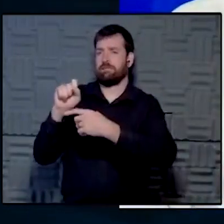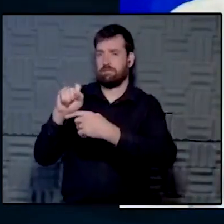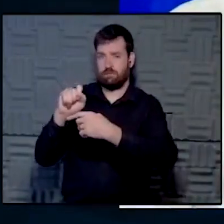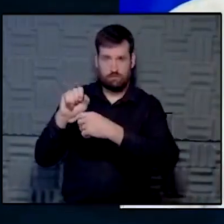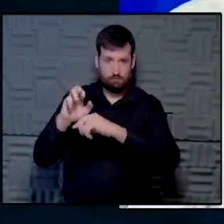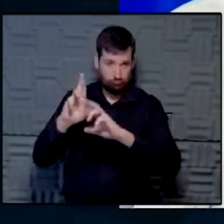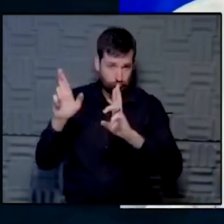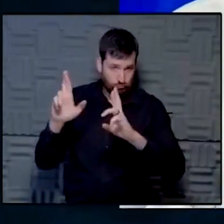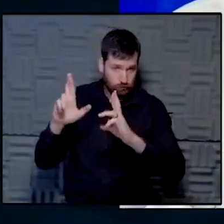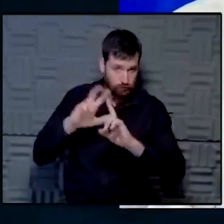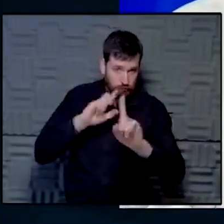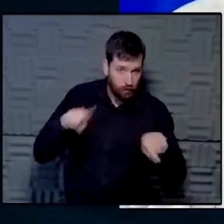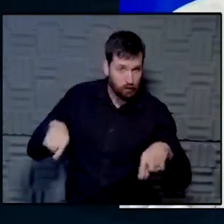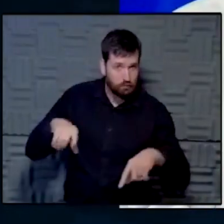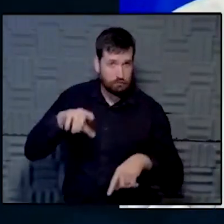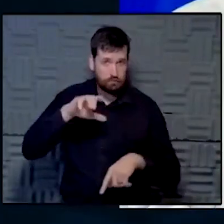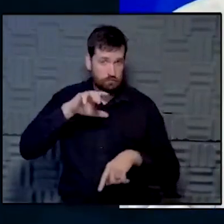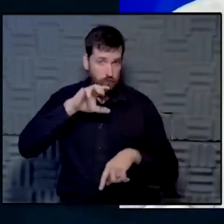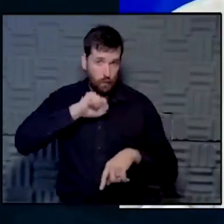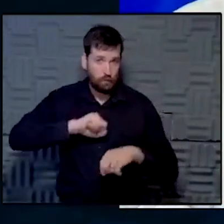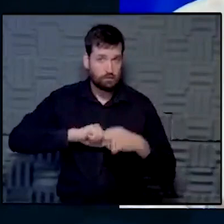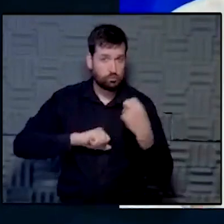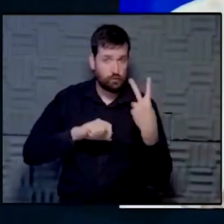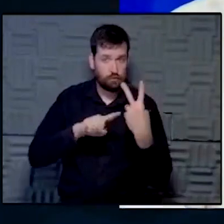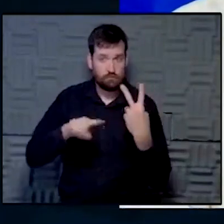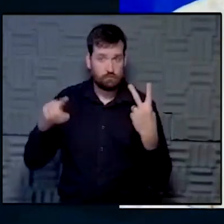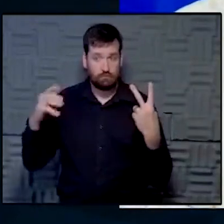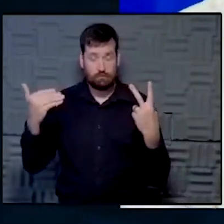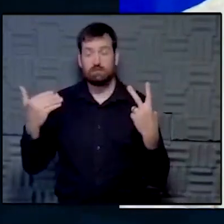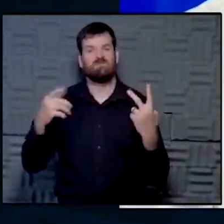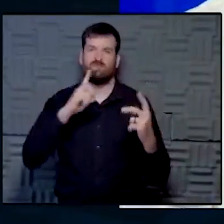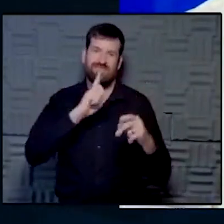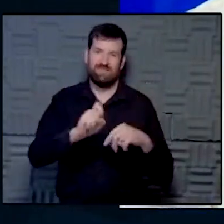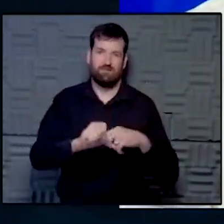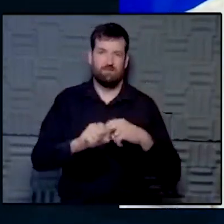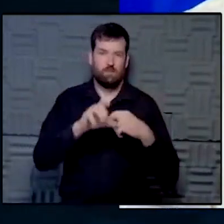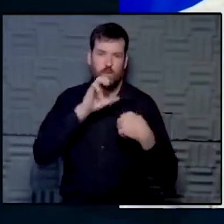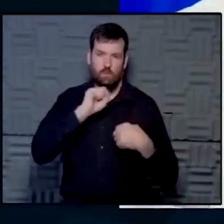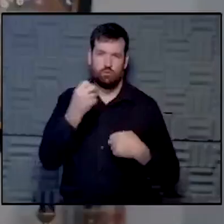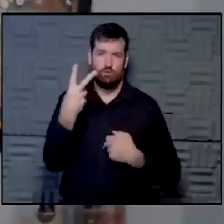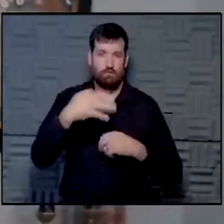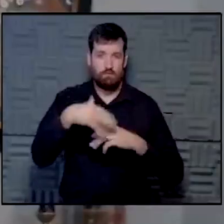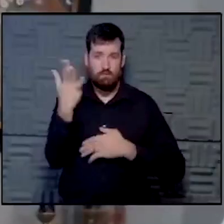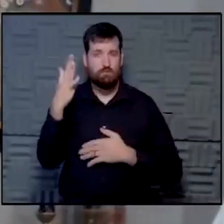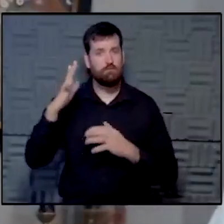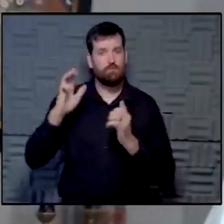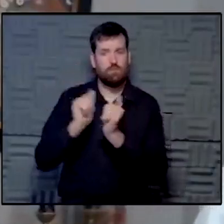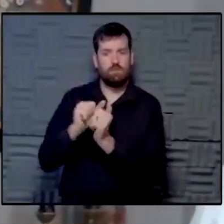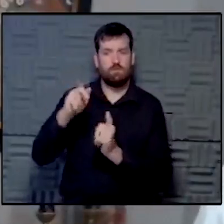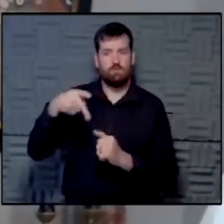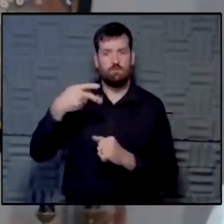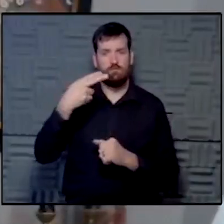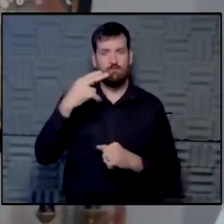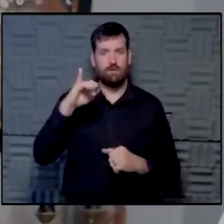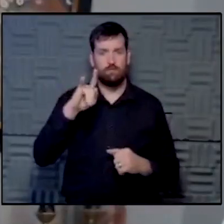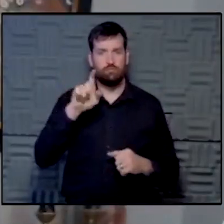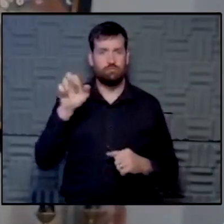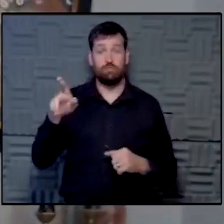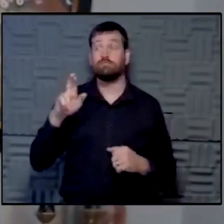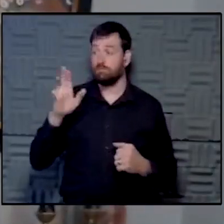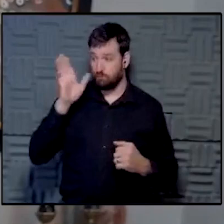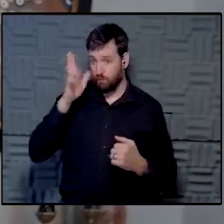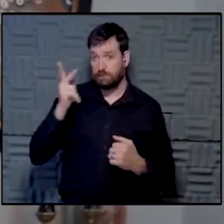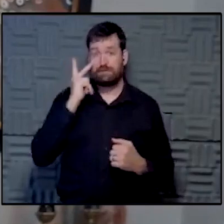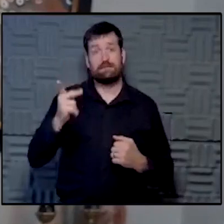respond to vaccinating 12 to 15-year-olds, or actually 12 and above, with the Pfizer vaccine? Yeah, I think that we'll be seeing